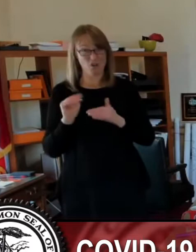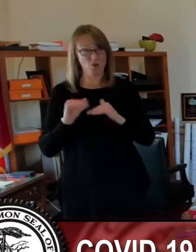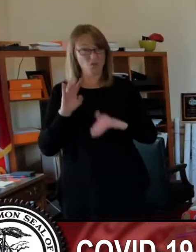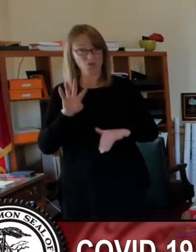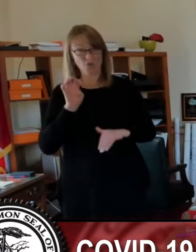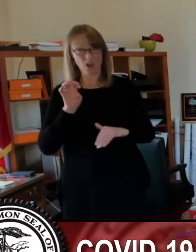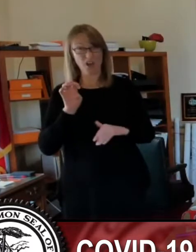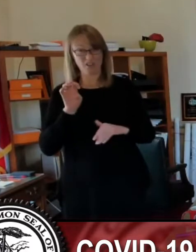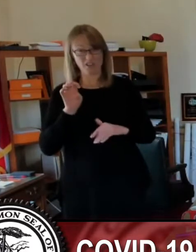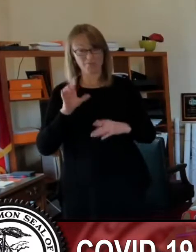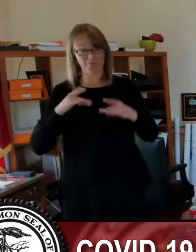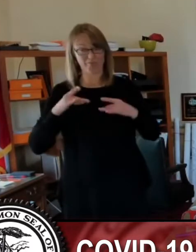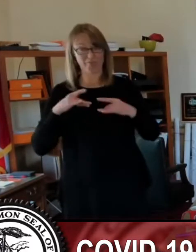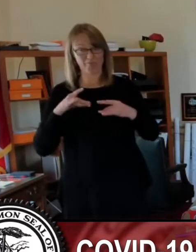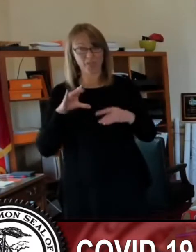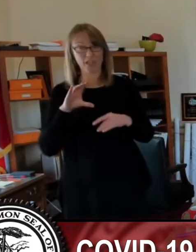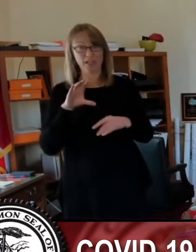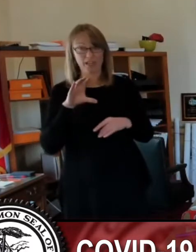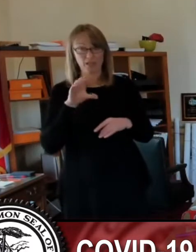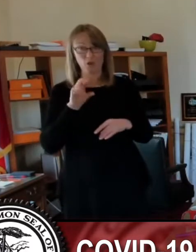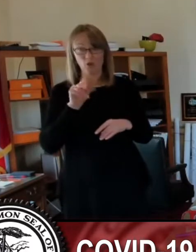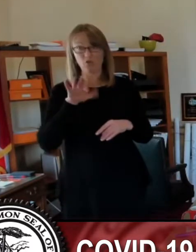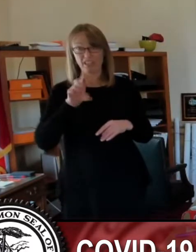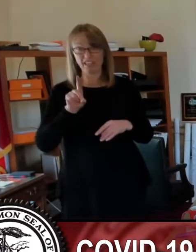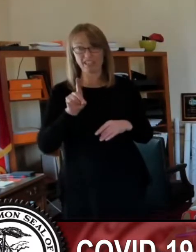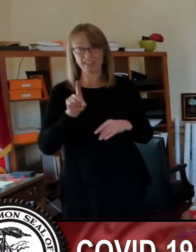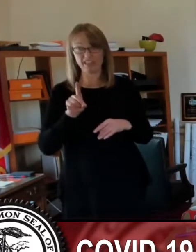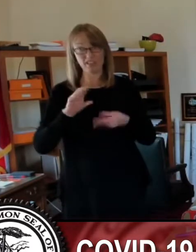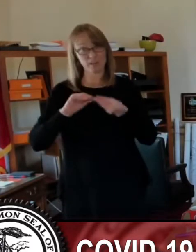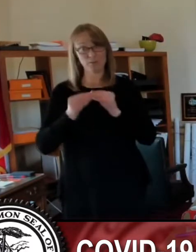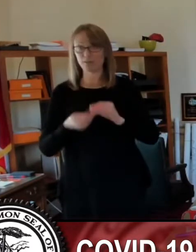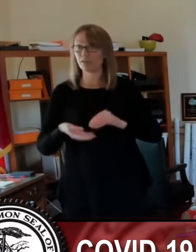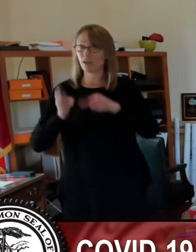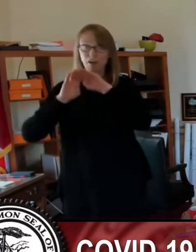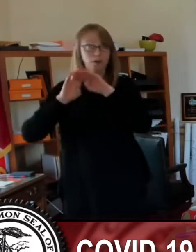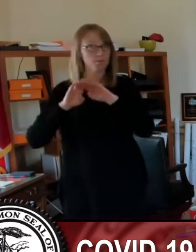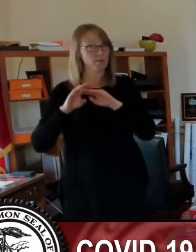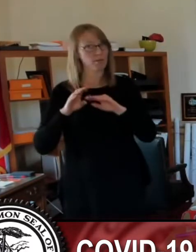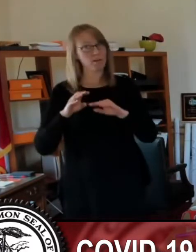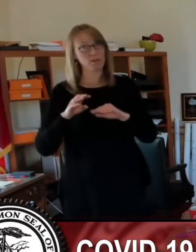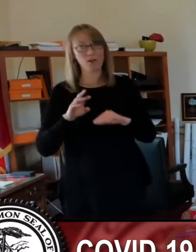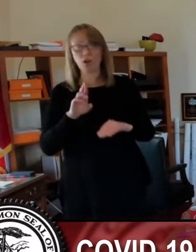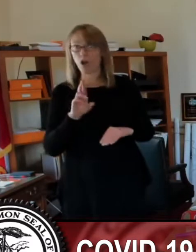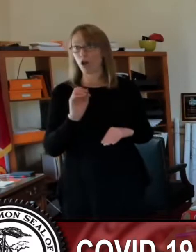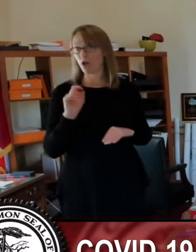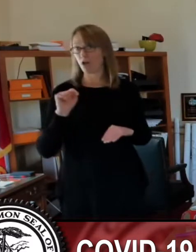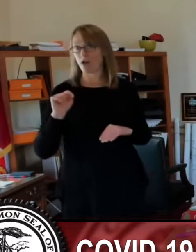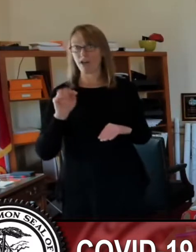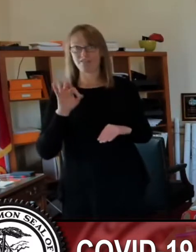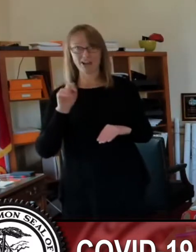ended yesterday. So our numbers are up. Our R-naught factor is up above 1.